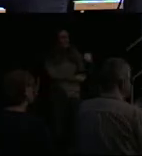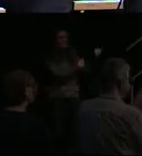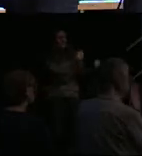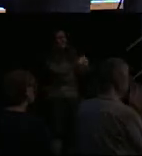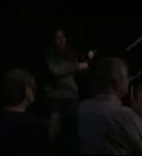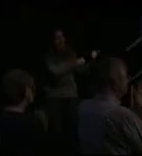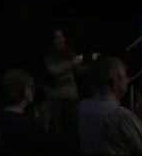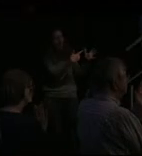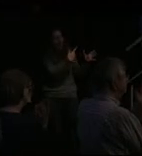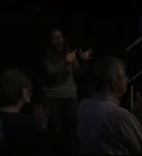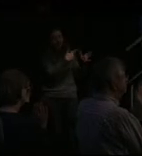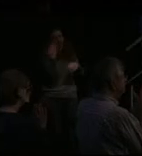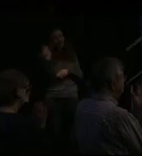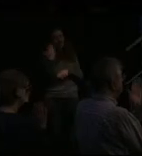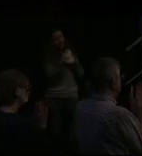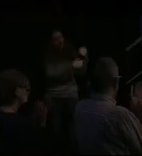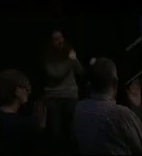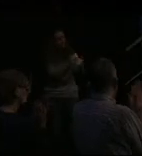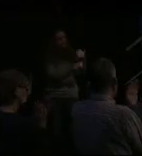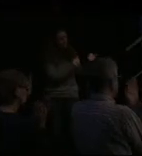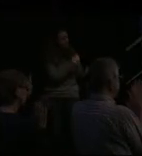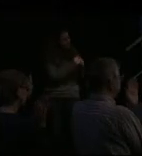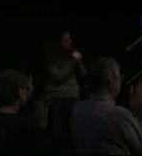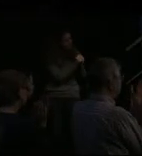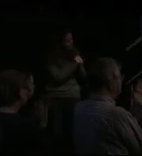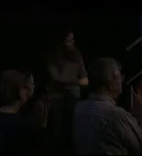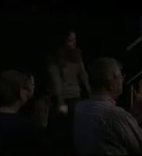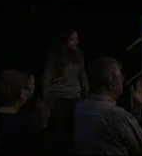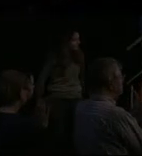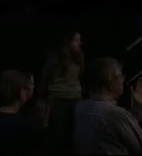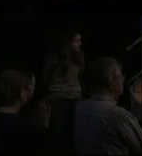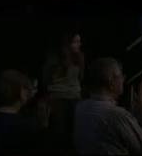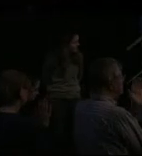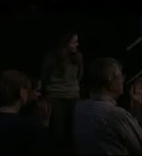to Adrian. What a great word. You know what?